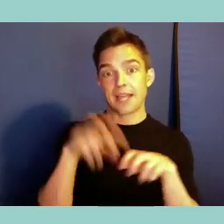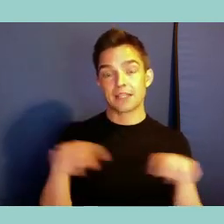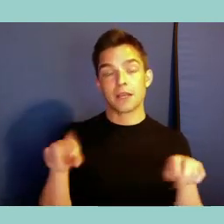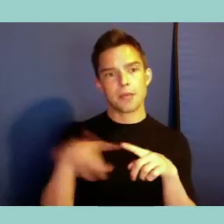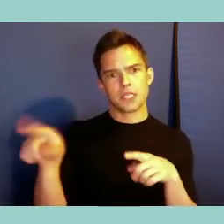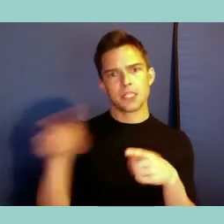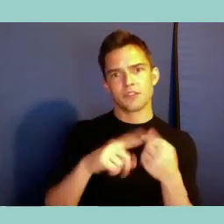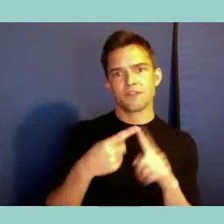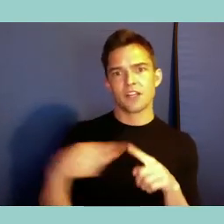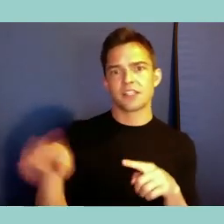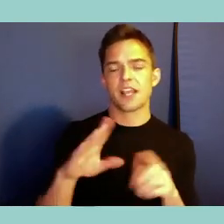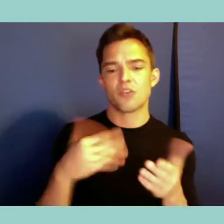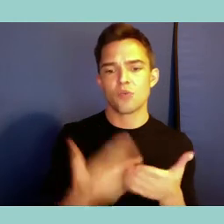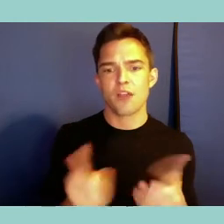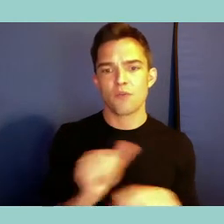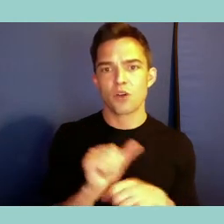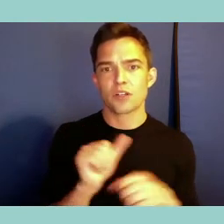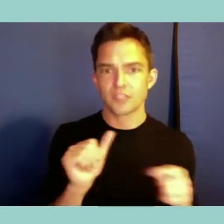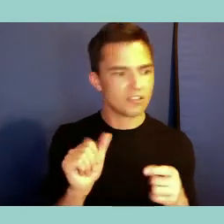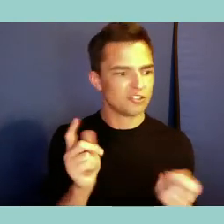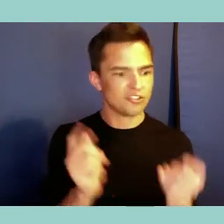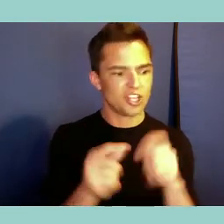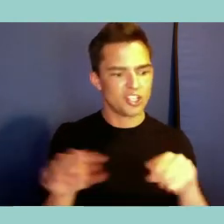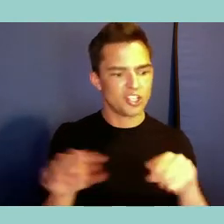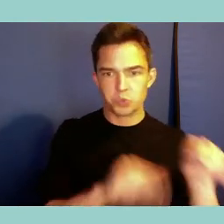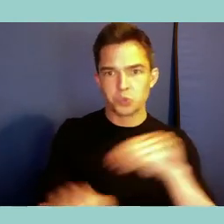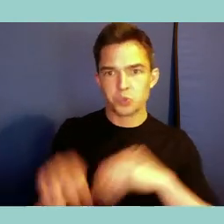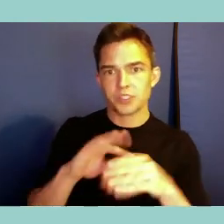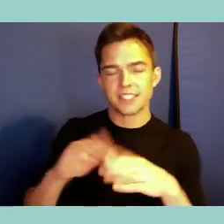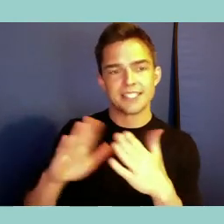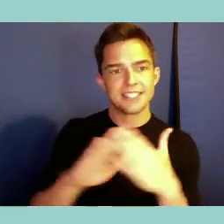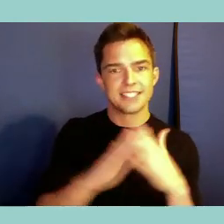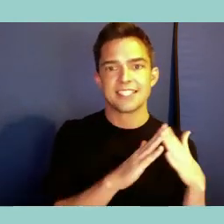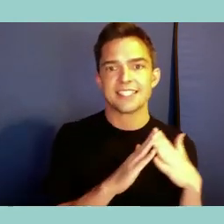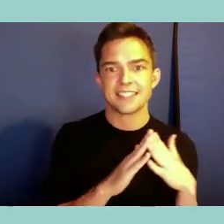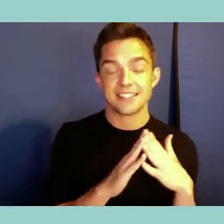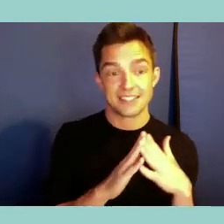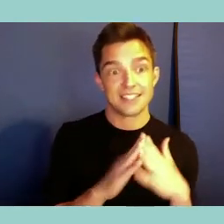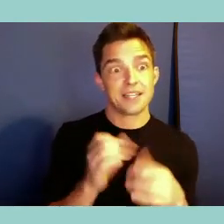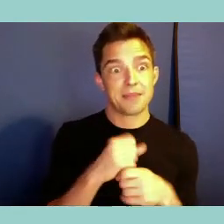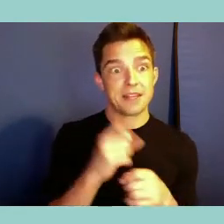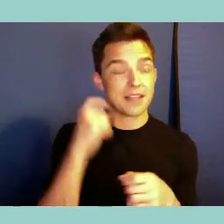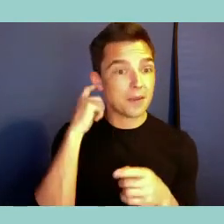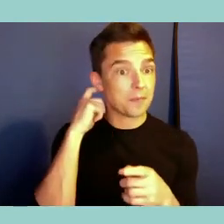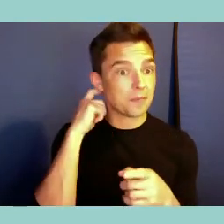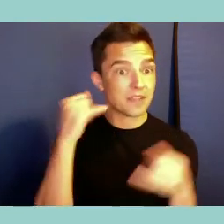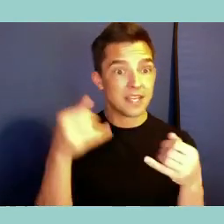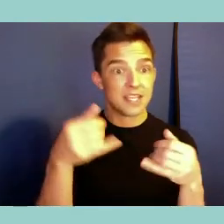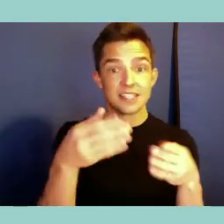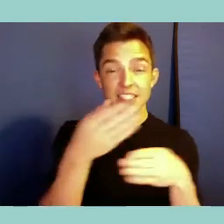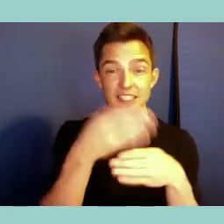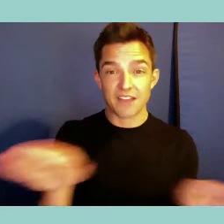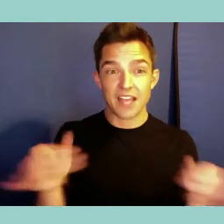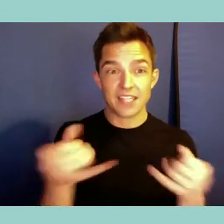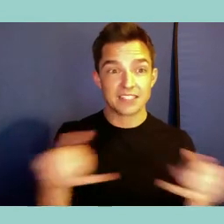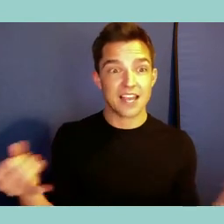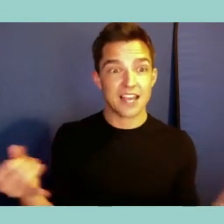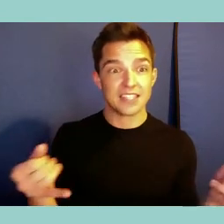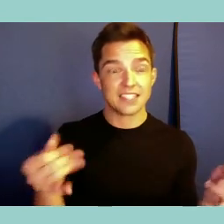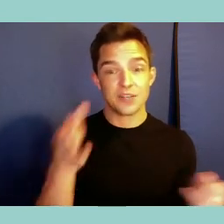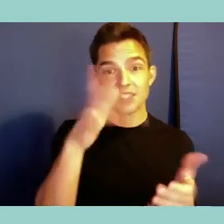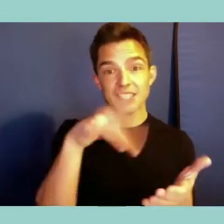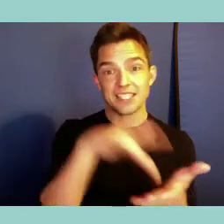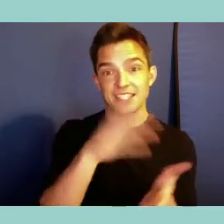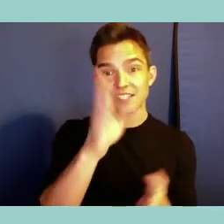and his friends had gotten to work, and they had changed things there in the city. They had made it so the dividing line in the auditorium now ran down